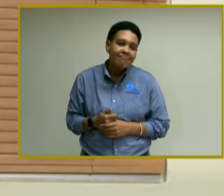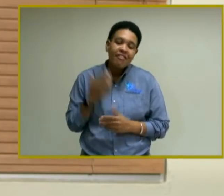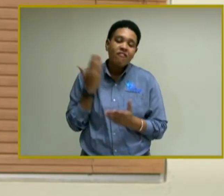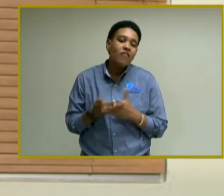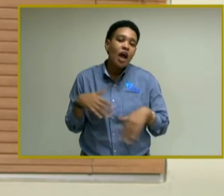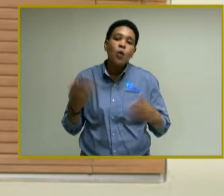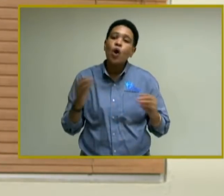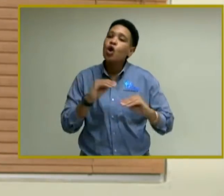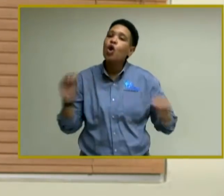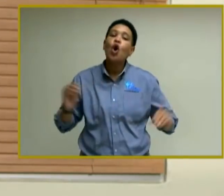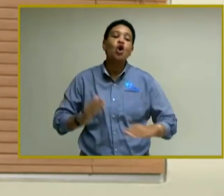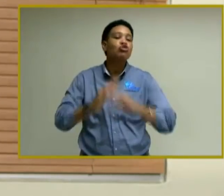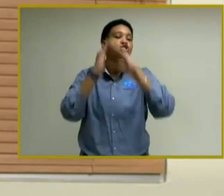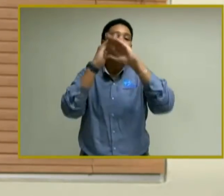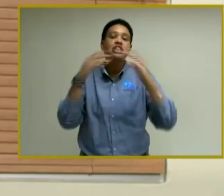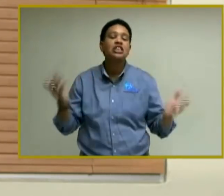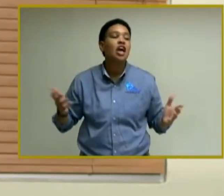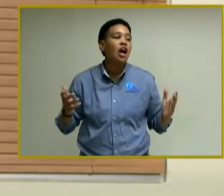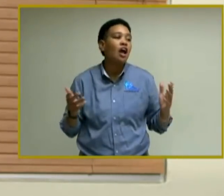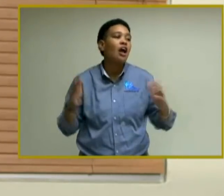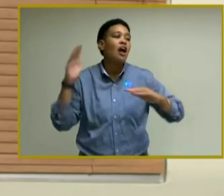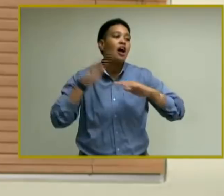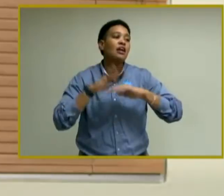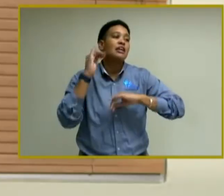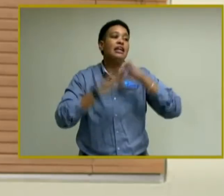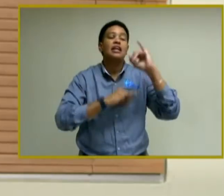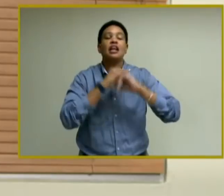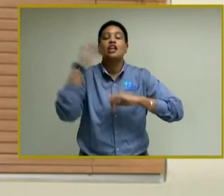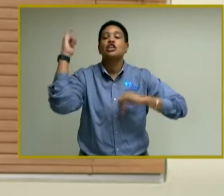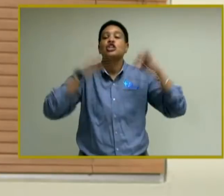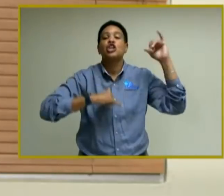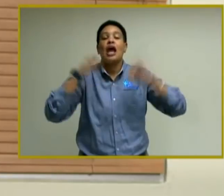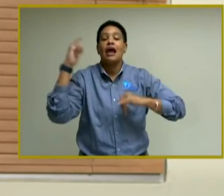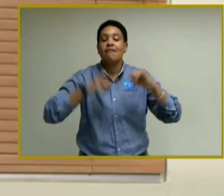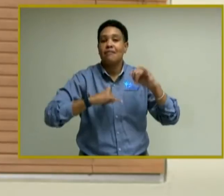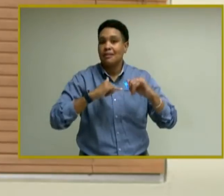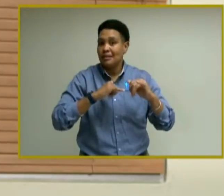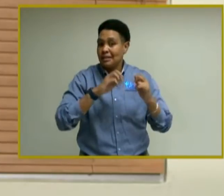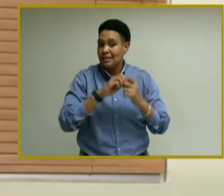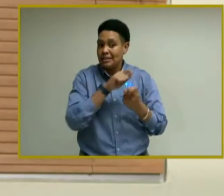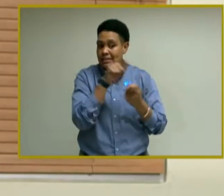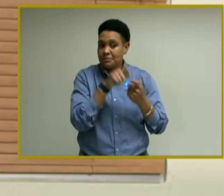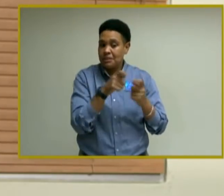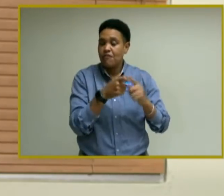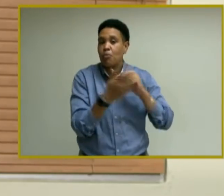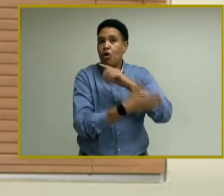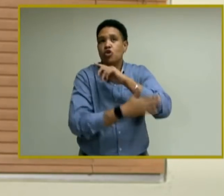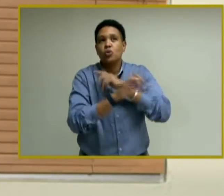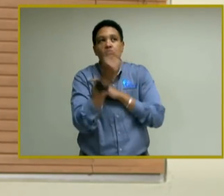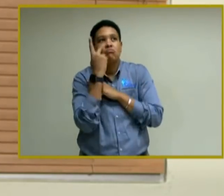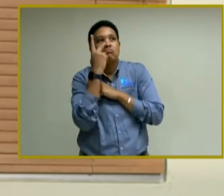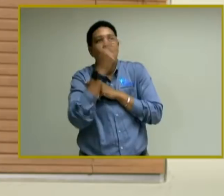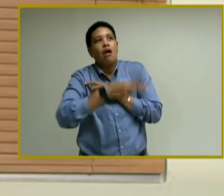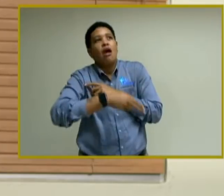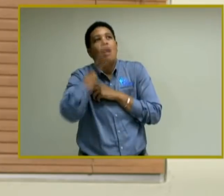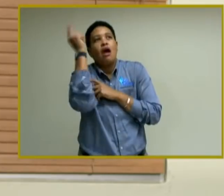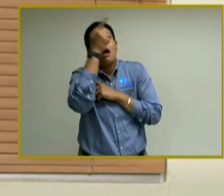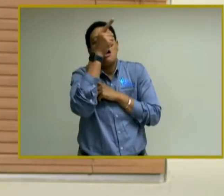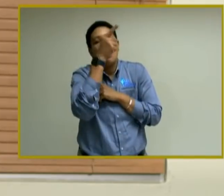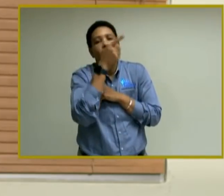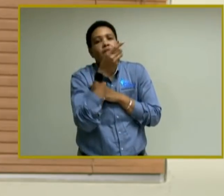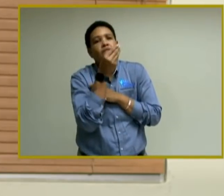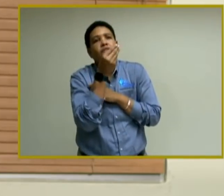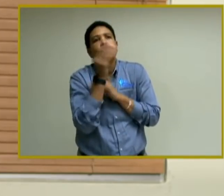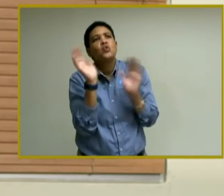that there are no restrictions on international travel, in particular from the countries where we have our largest number